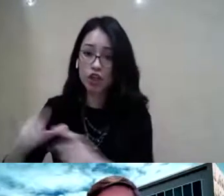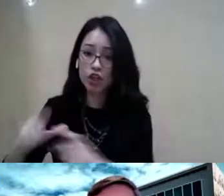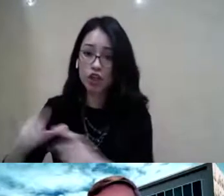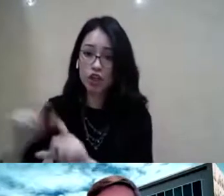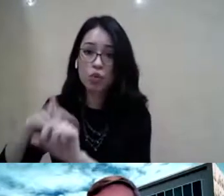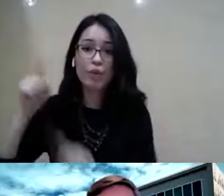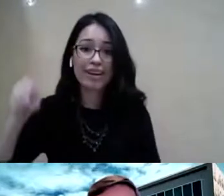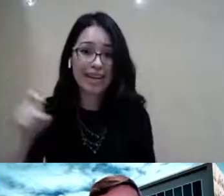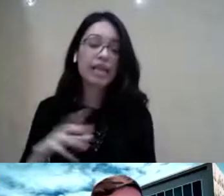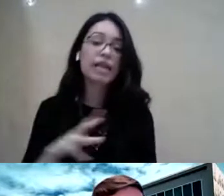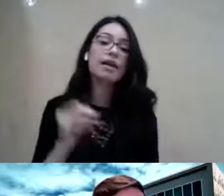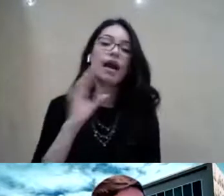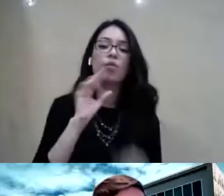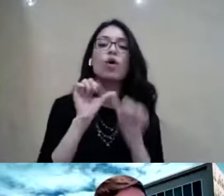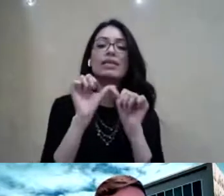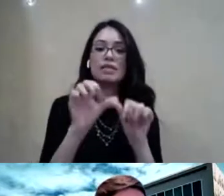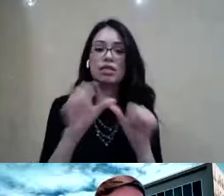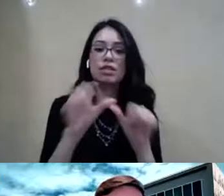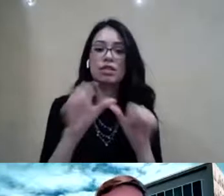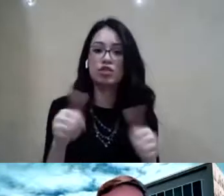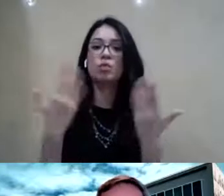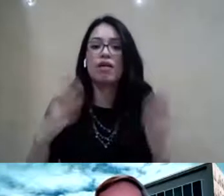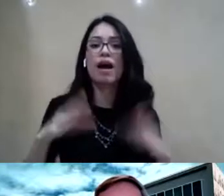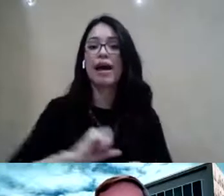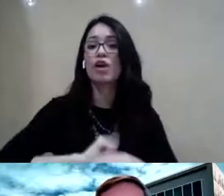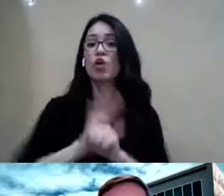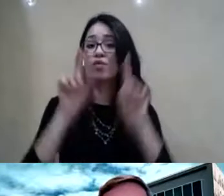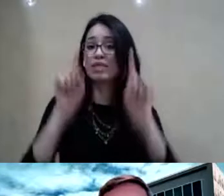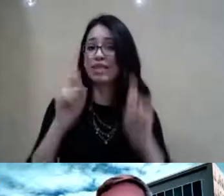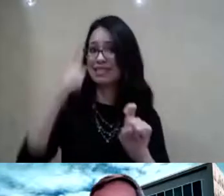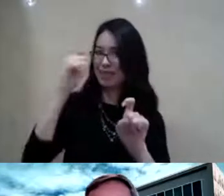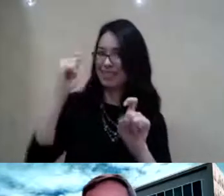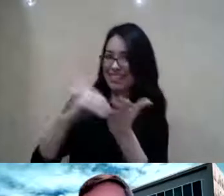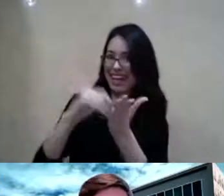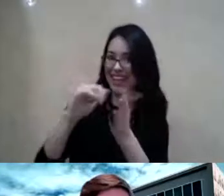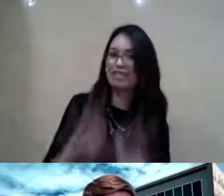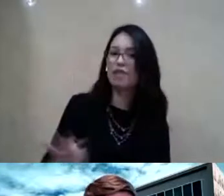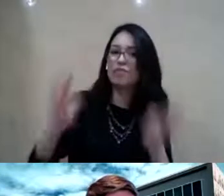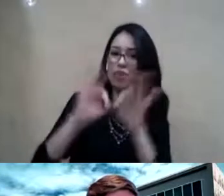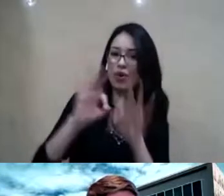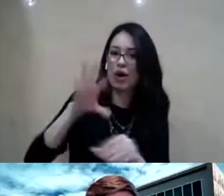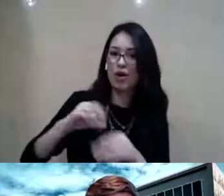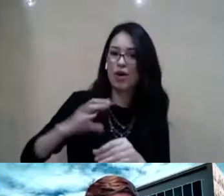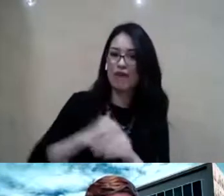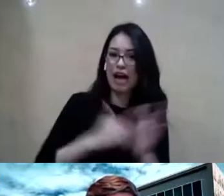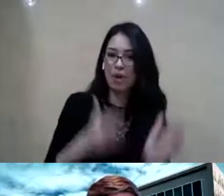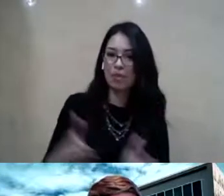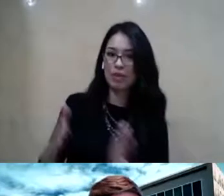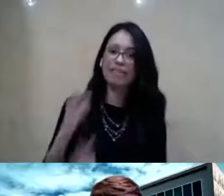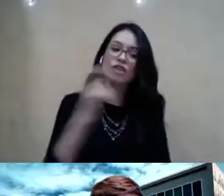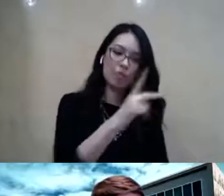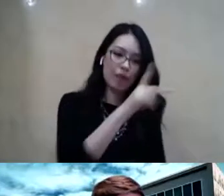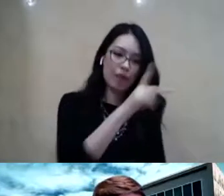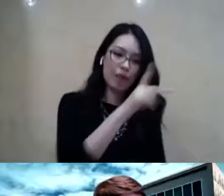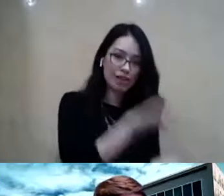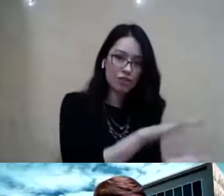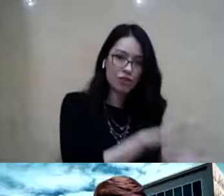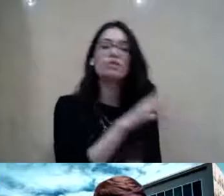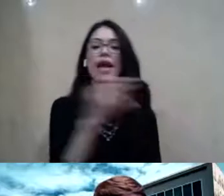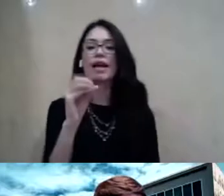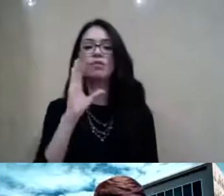testing because that is an important an integral part of our return to school plans. And we will provide, we